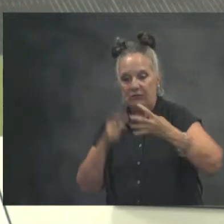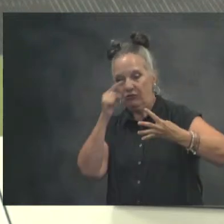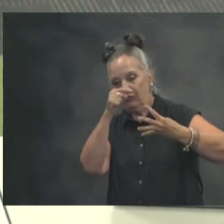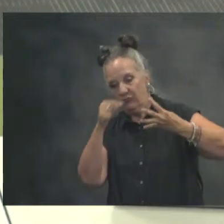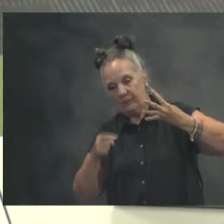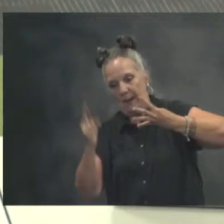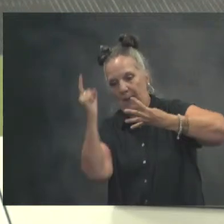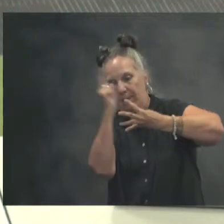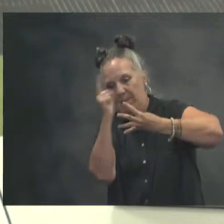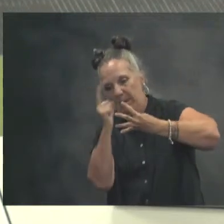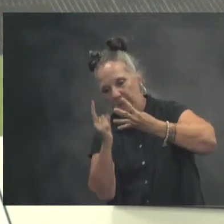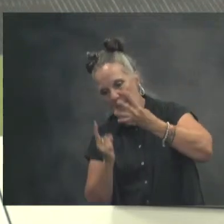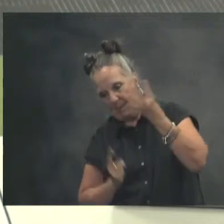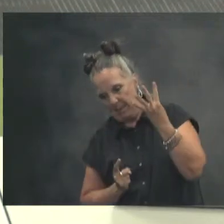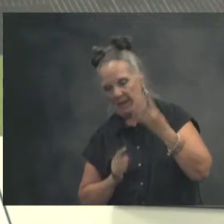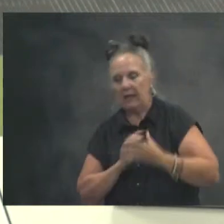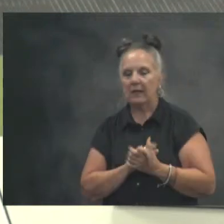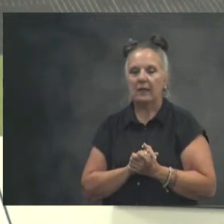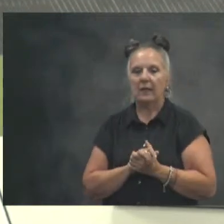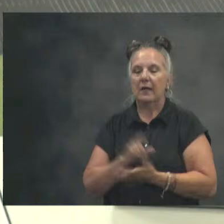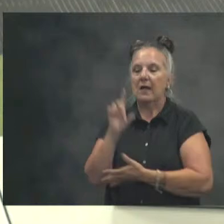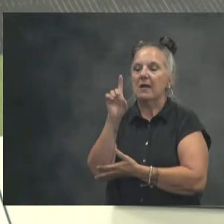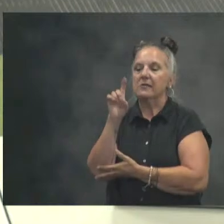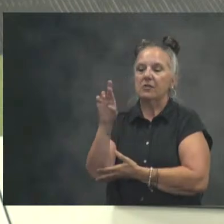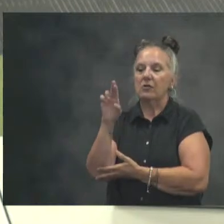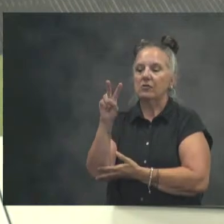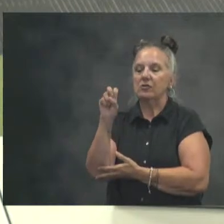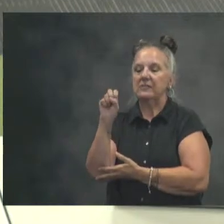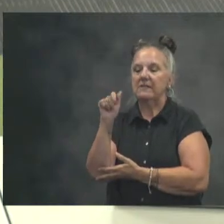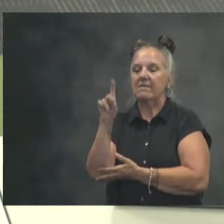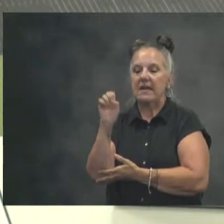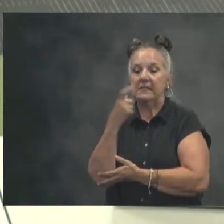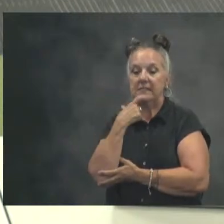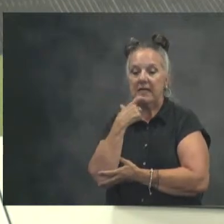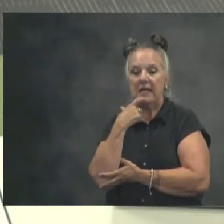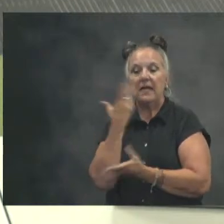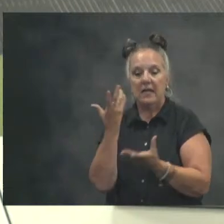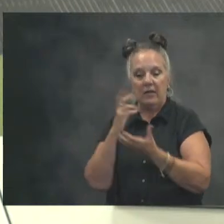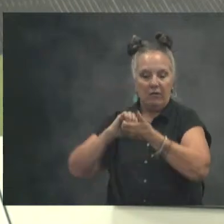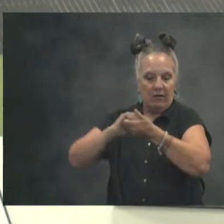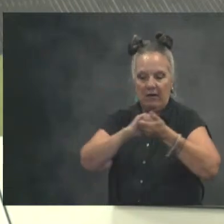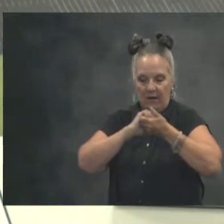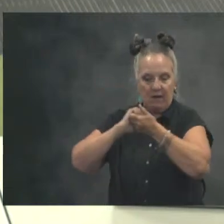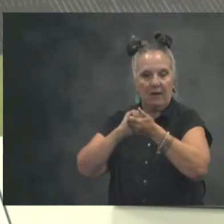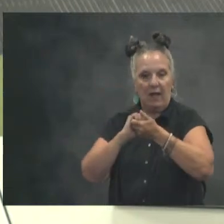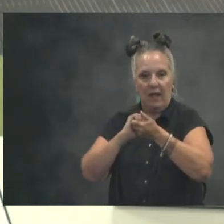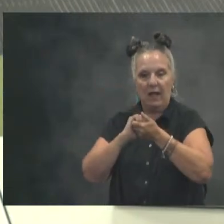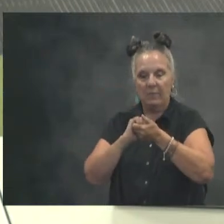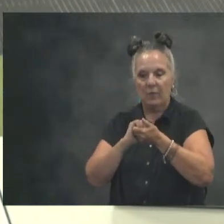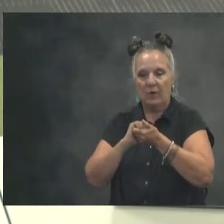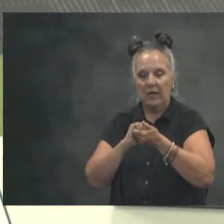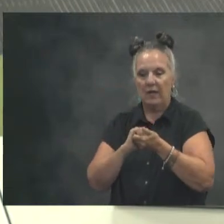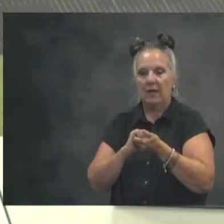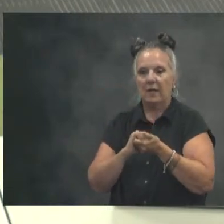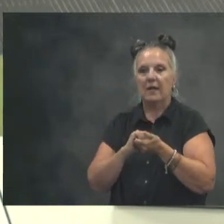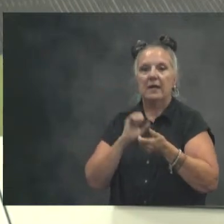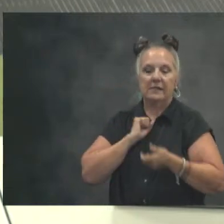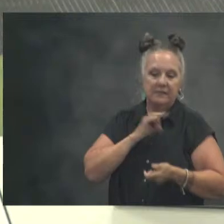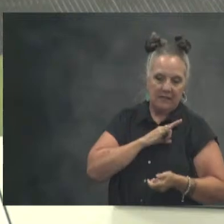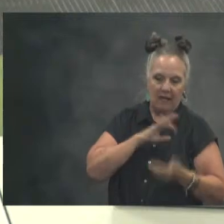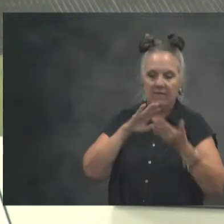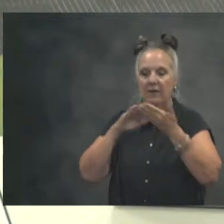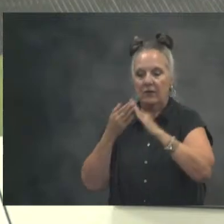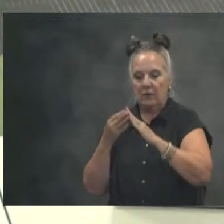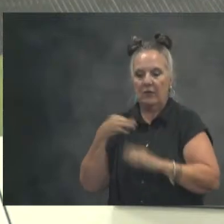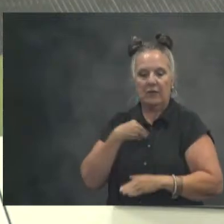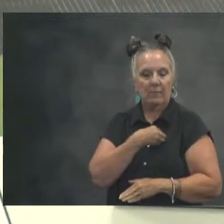areas. As Dr. Savine said, this was a collaborative effort among many of our staff and community members, and we can't thank them